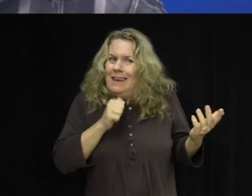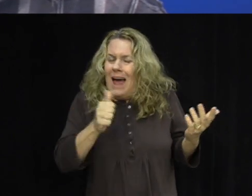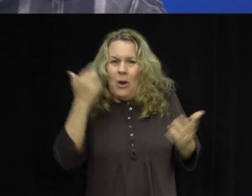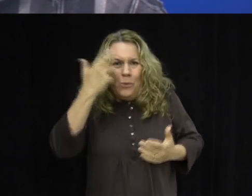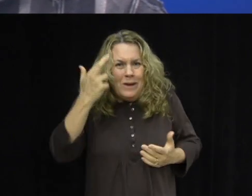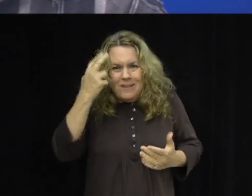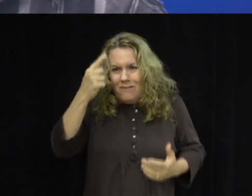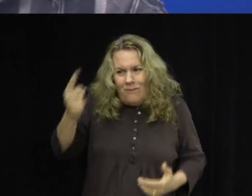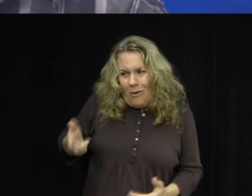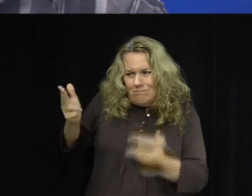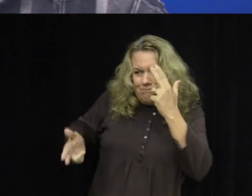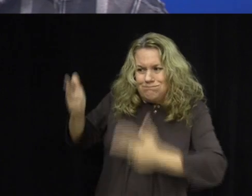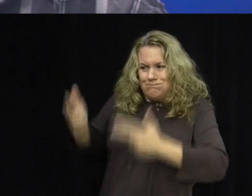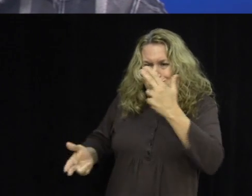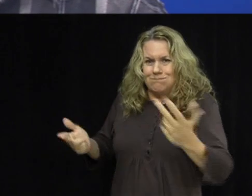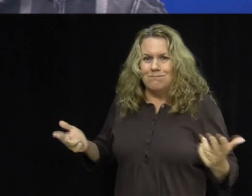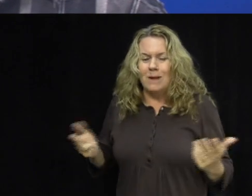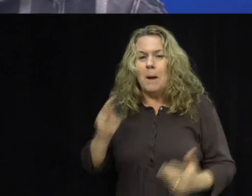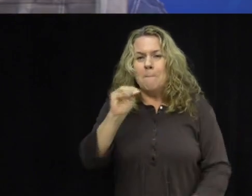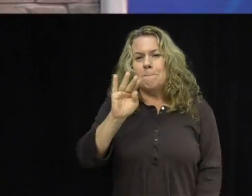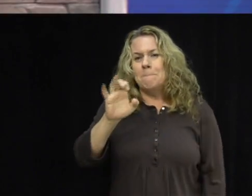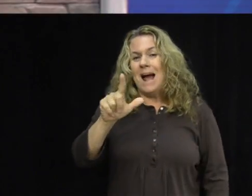and Michael Dunn is now in custody.